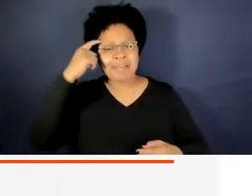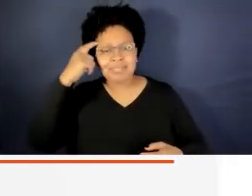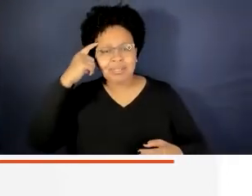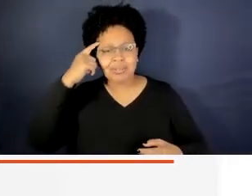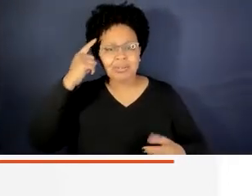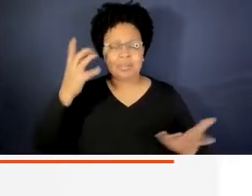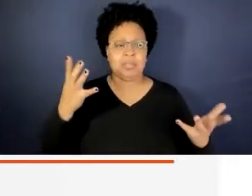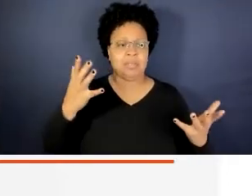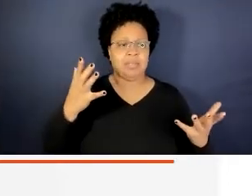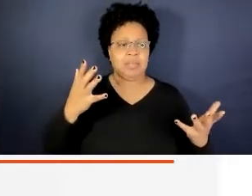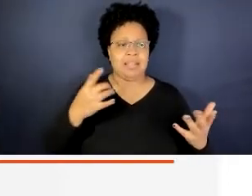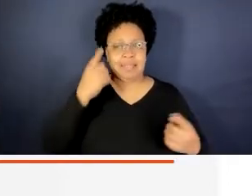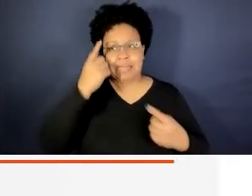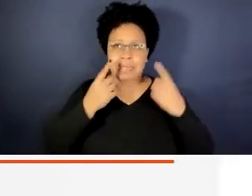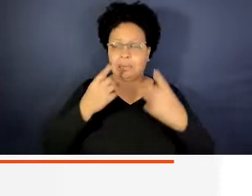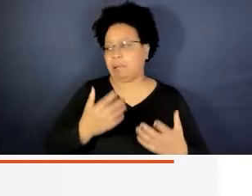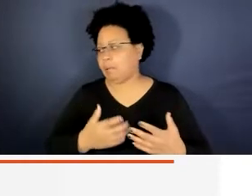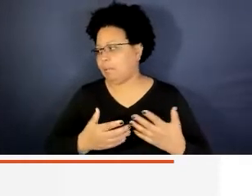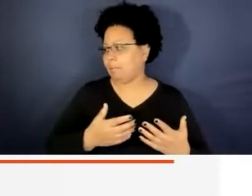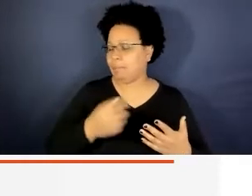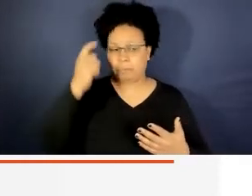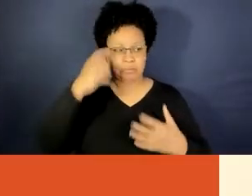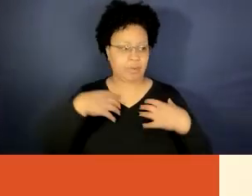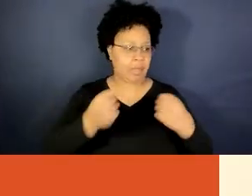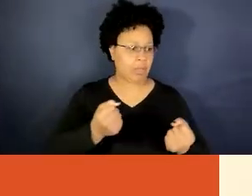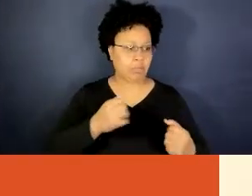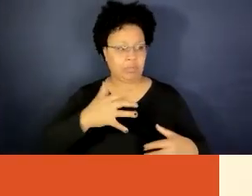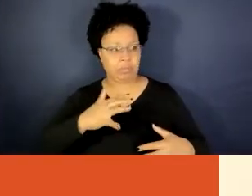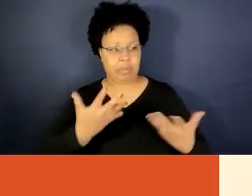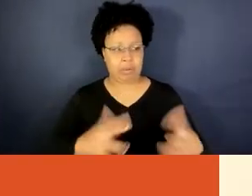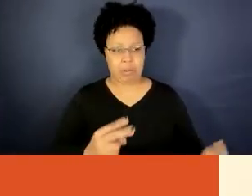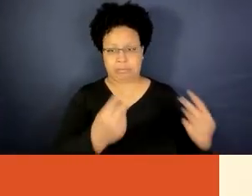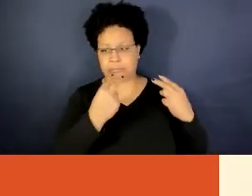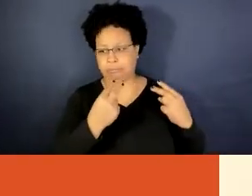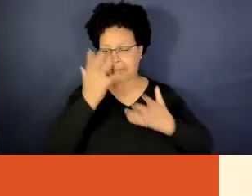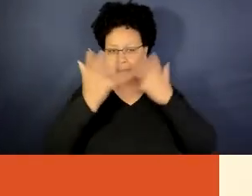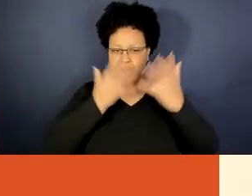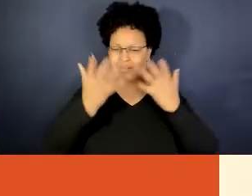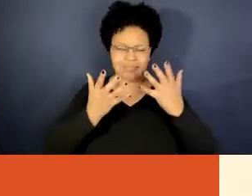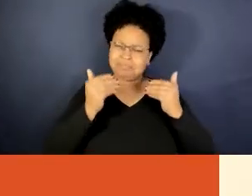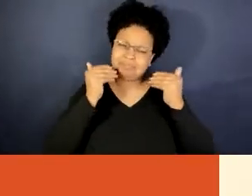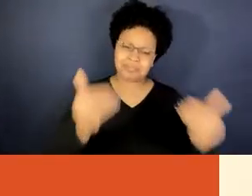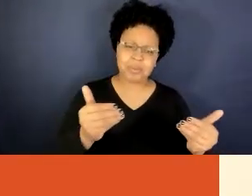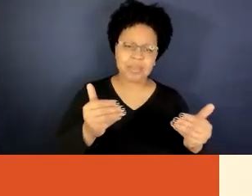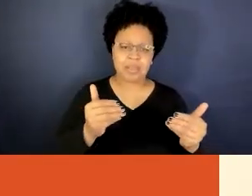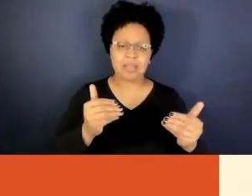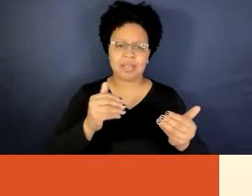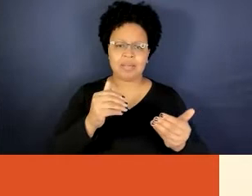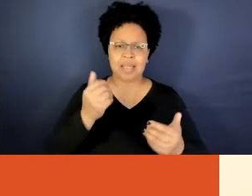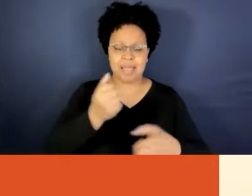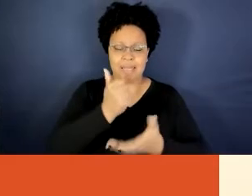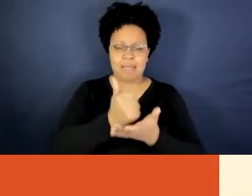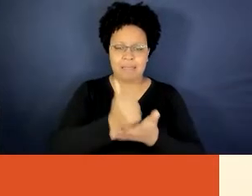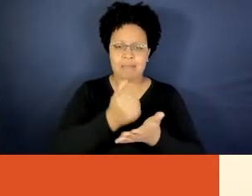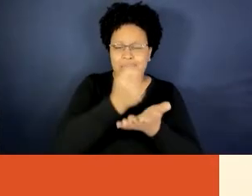stigma off of mental health. If you need the mental health support, get the mental health you need, okay? And hope, I close out on hope, is